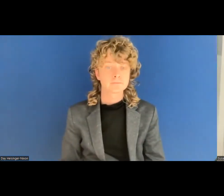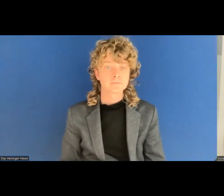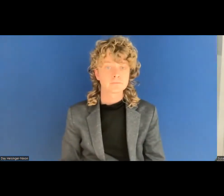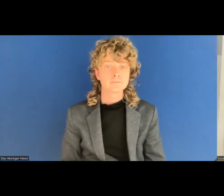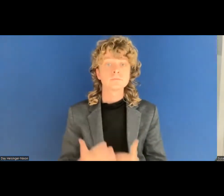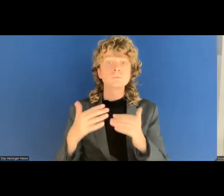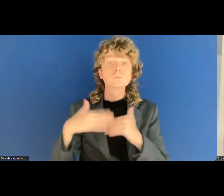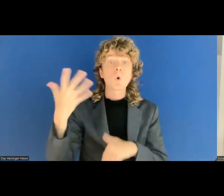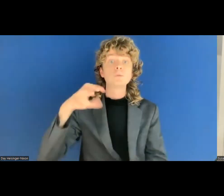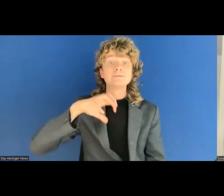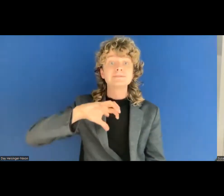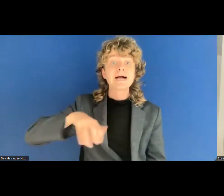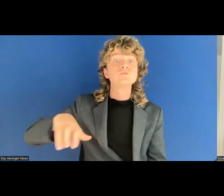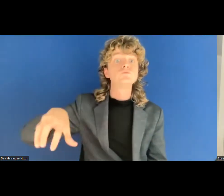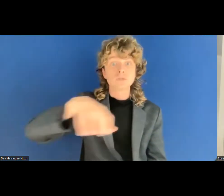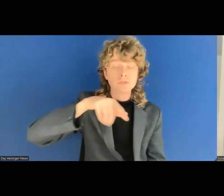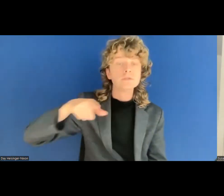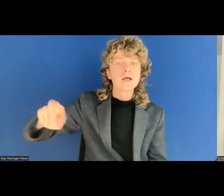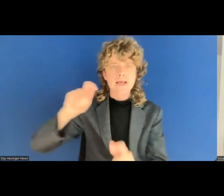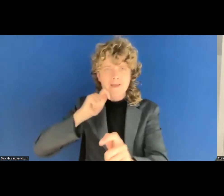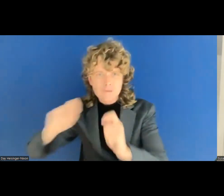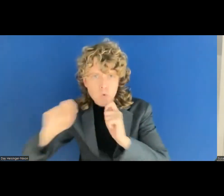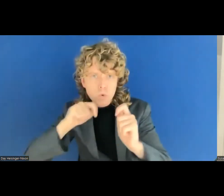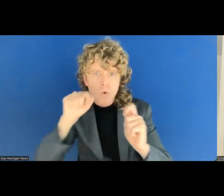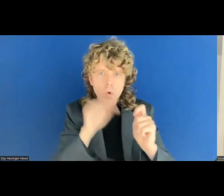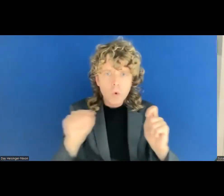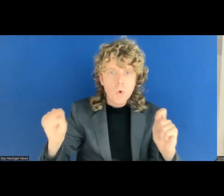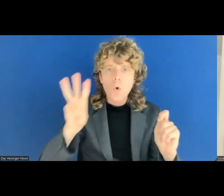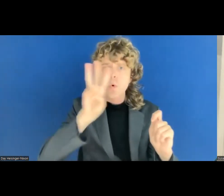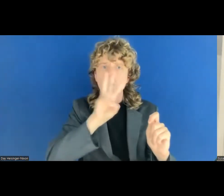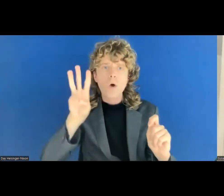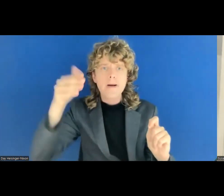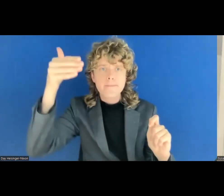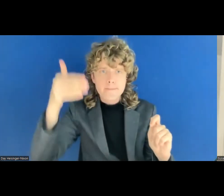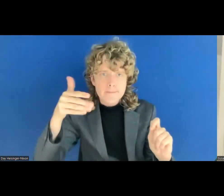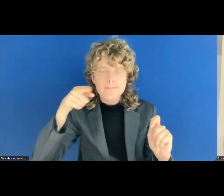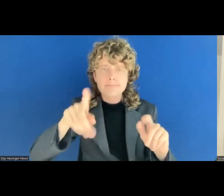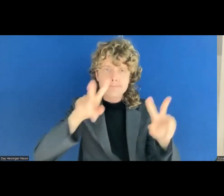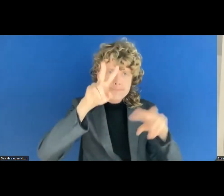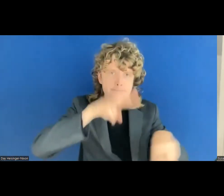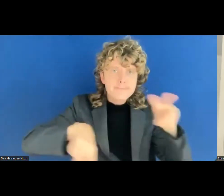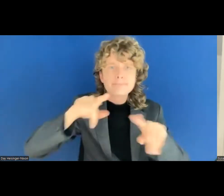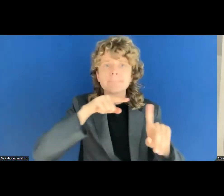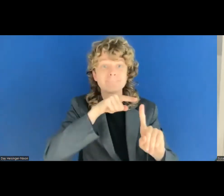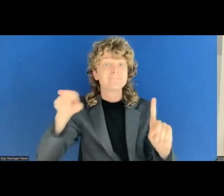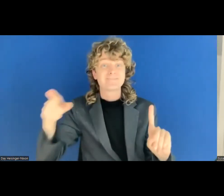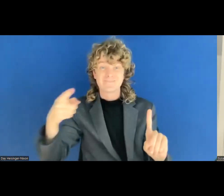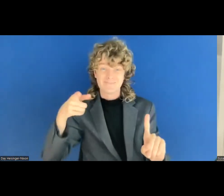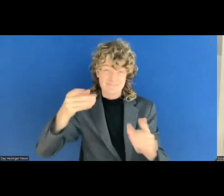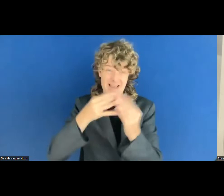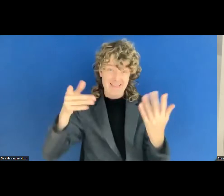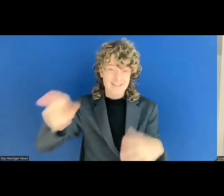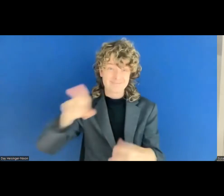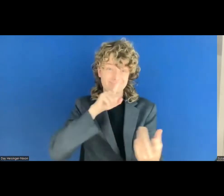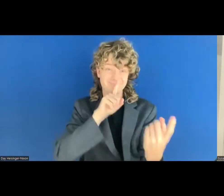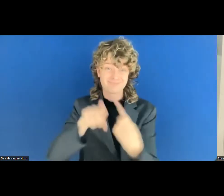for the WAD review, claimed that the experts they hired to carry out monitoring and testing didn't have the experience or